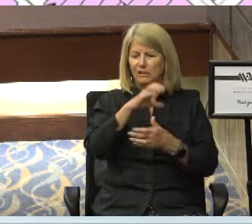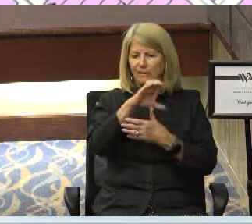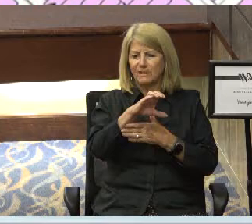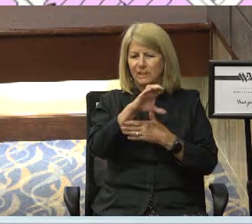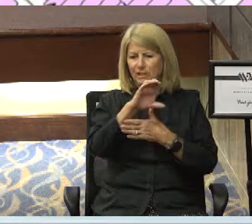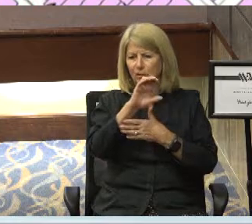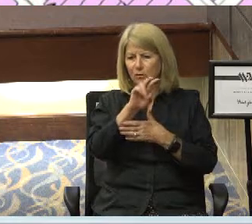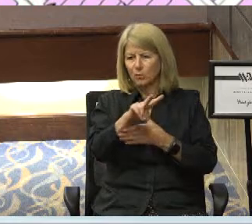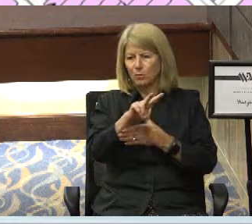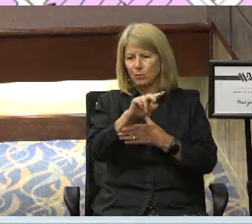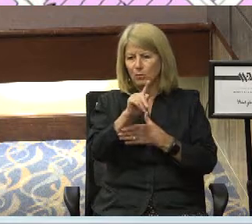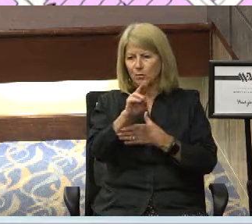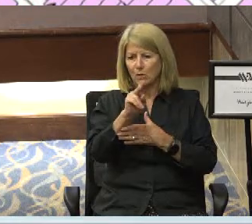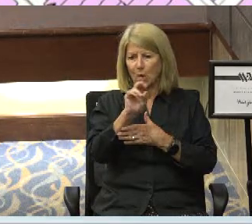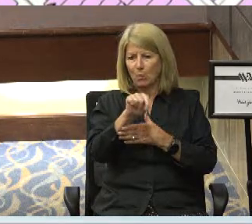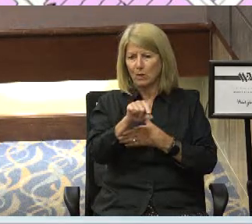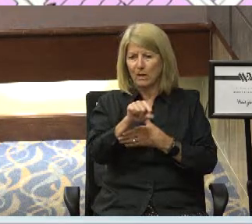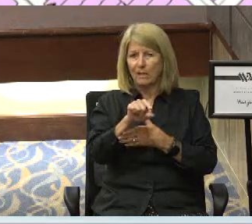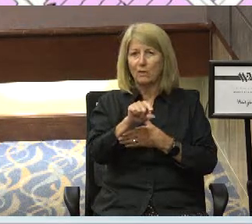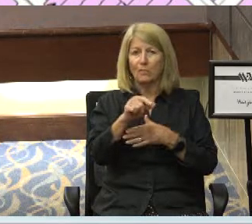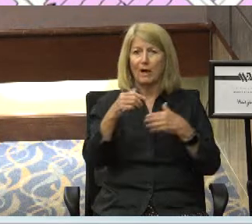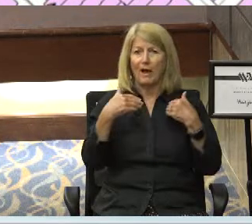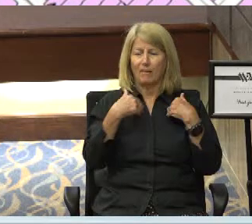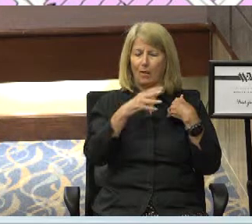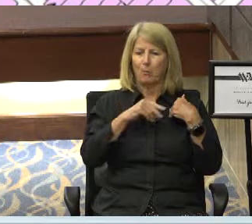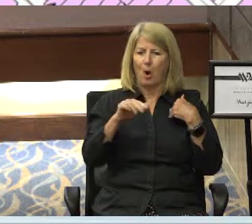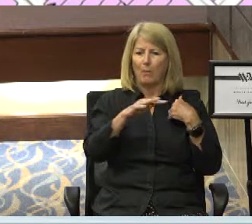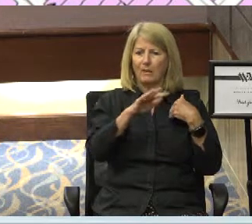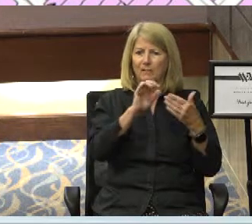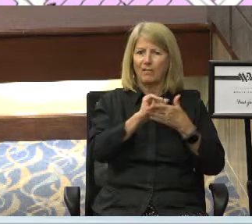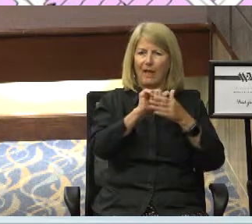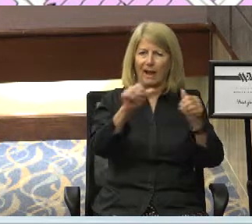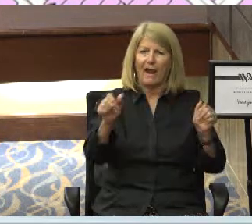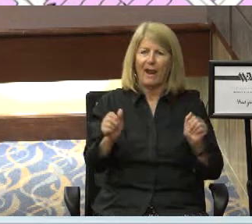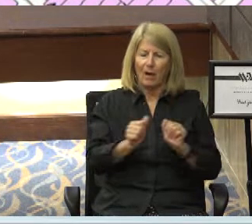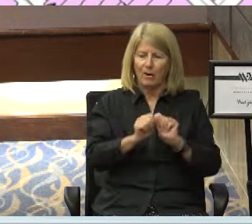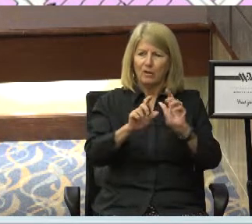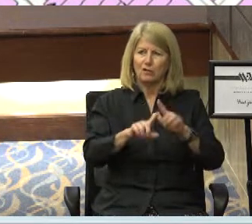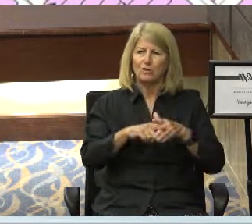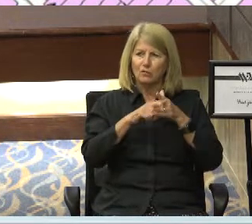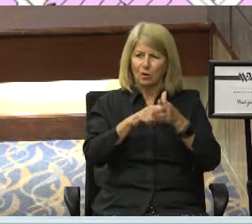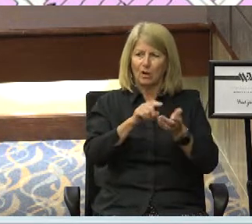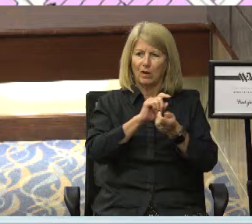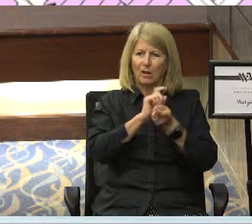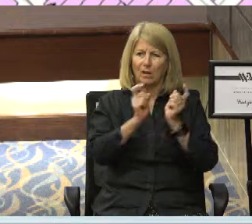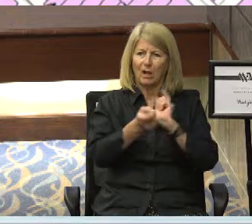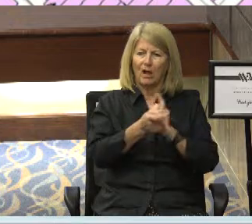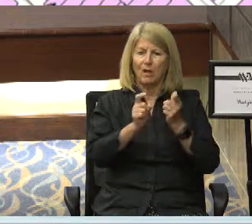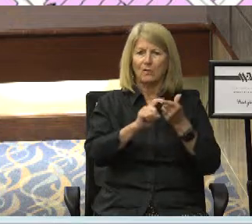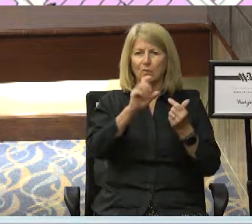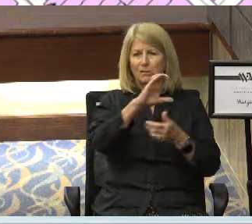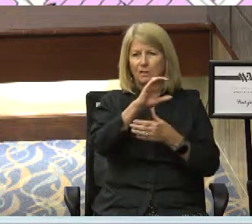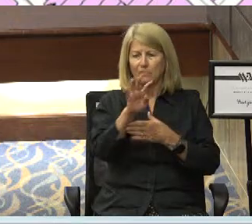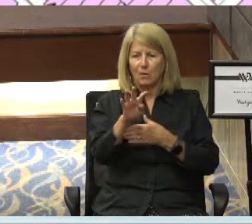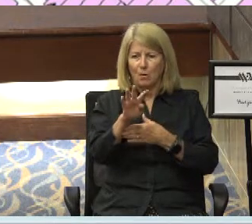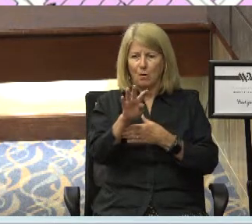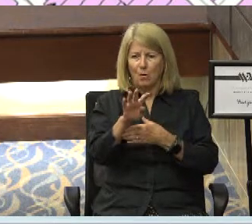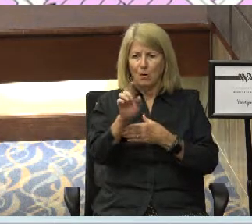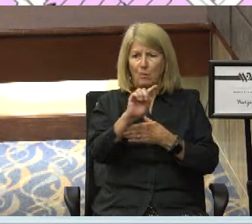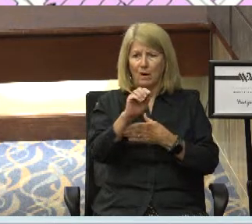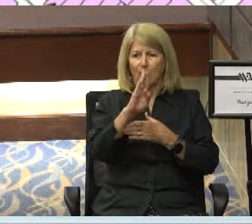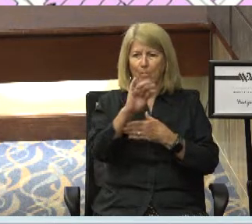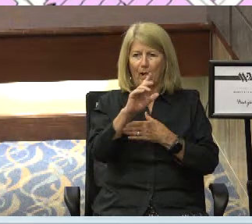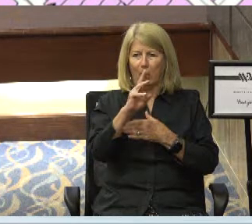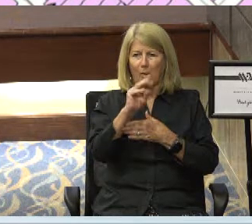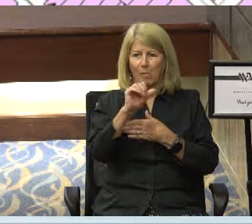zoning. You have seen some properties along that corridor start to transition to C4, adjacent property there where the Belmont